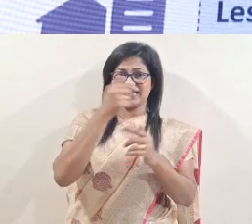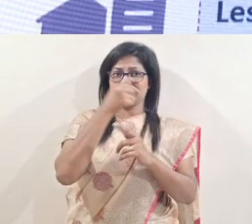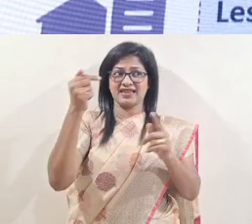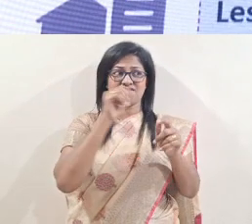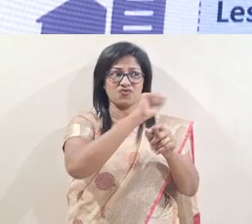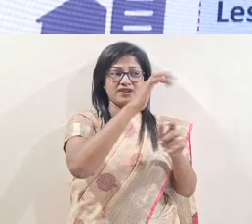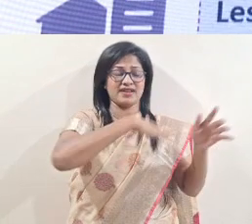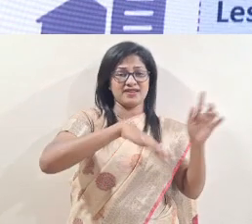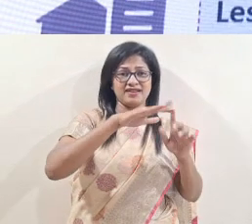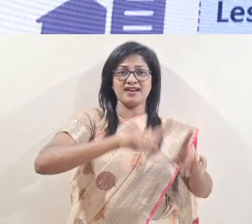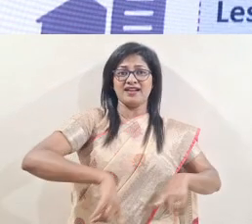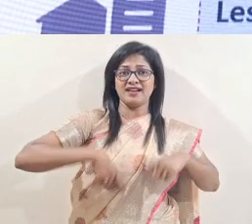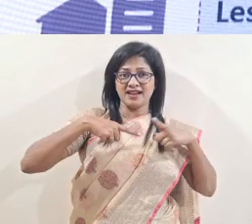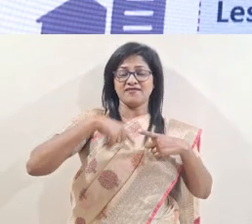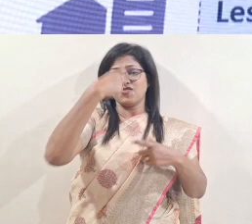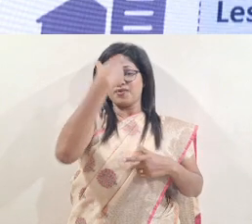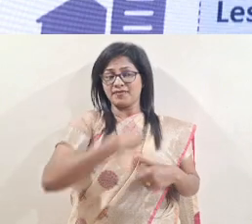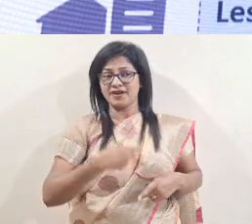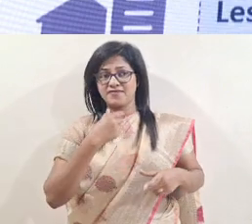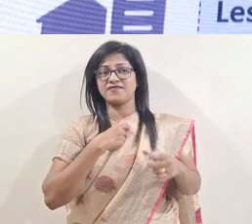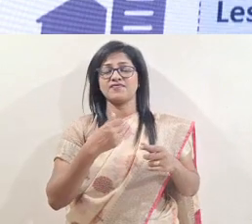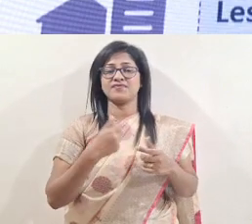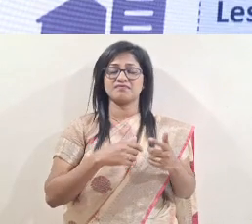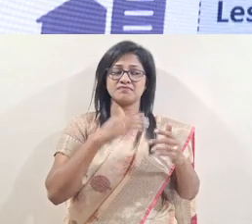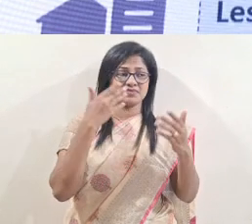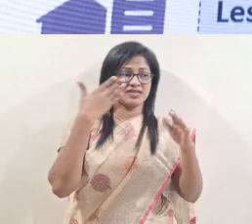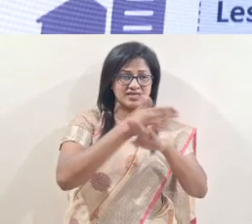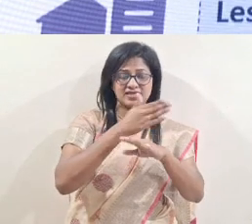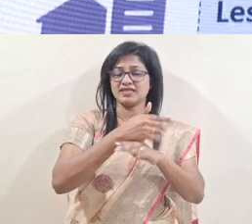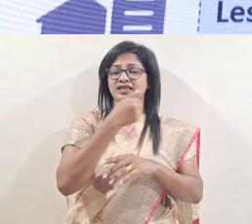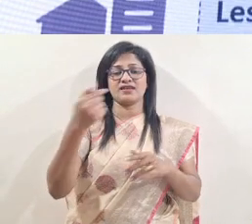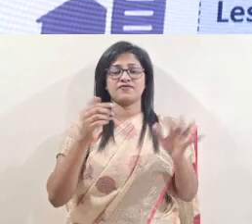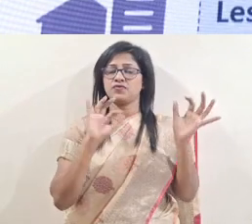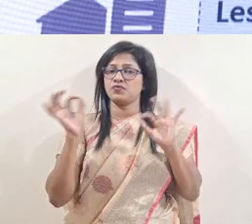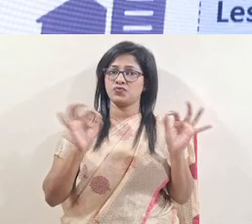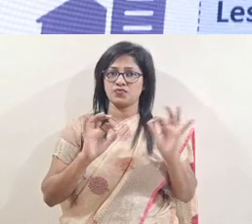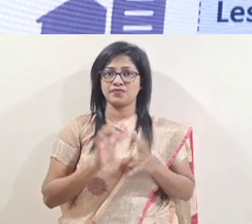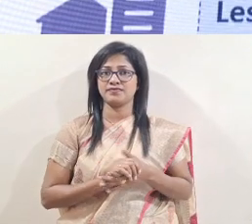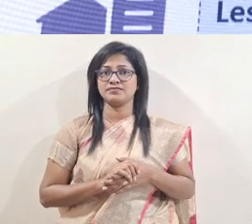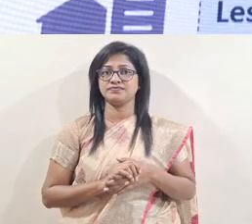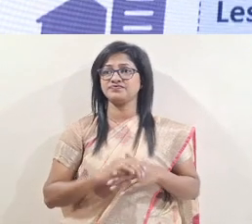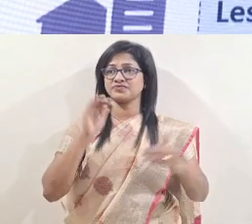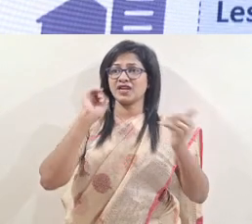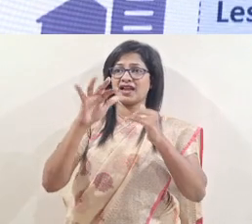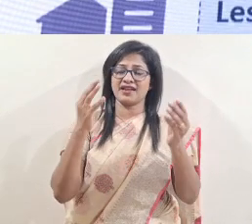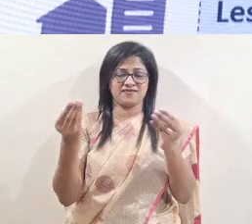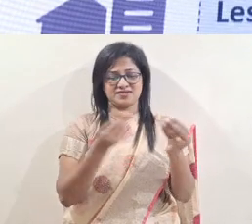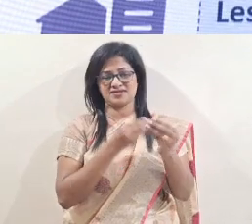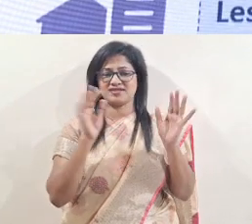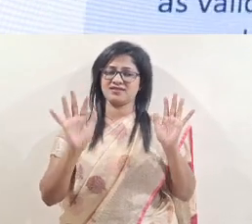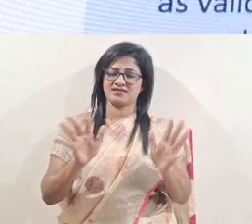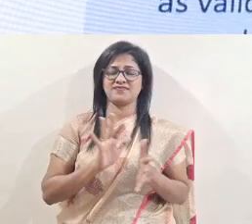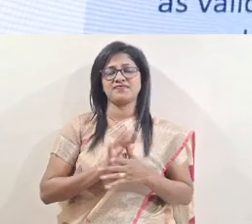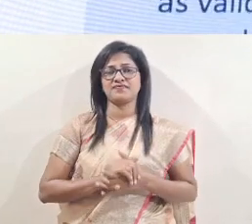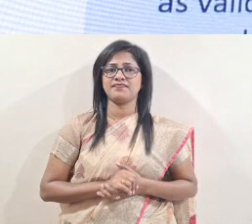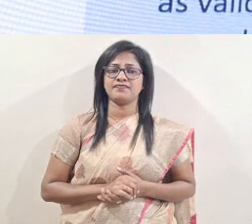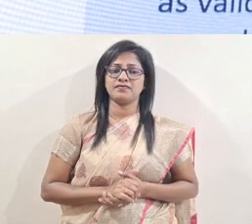or their privacy has been disturbed, since they were already exposed to the state highways that was running through the region.